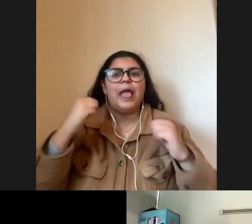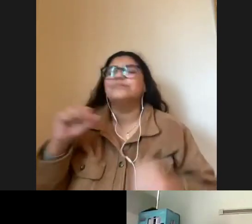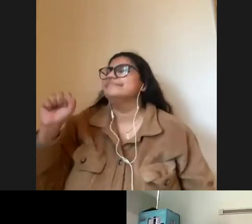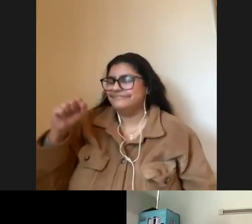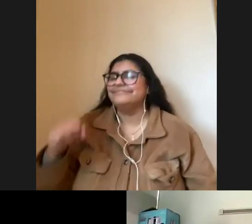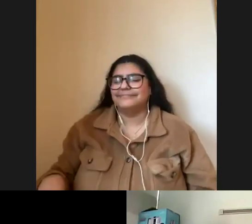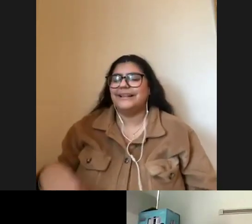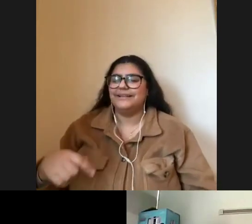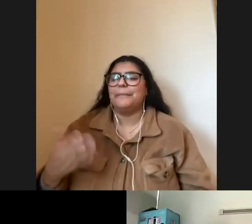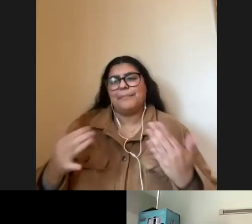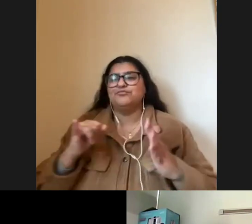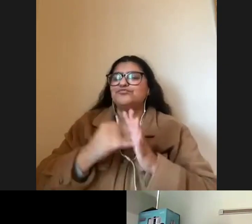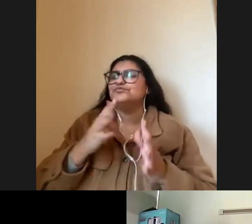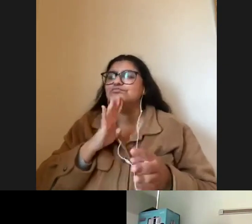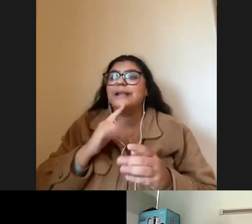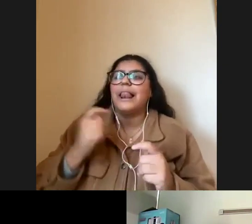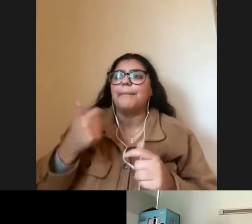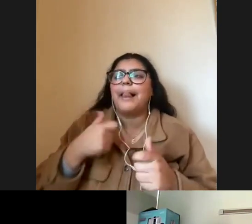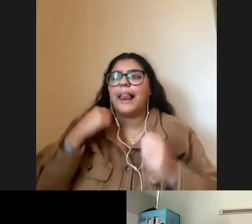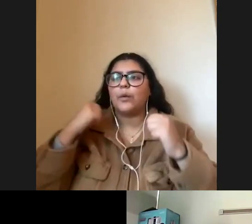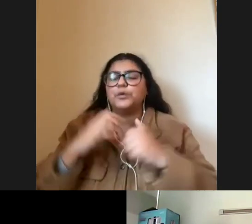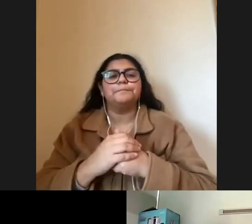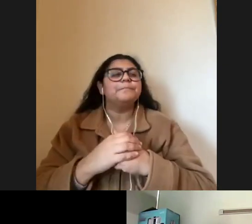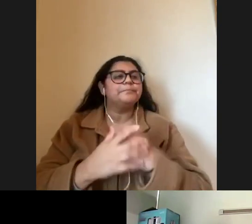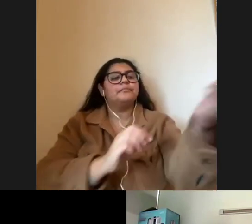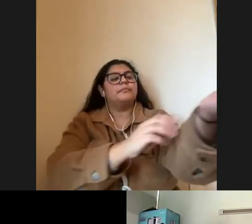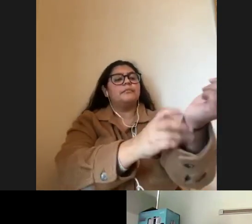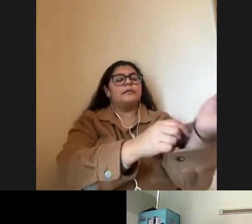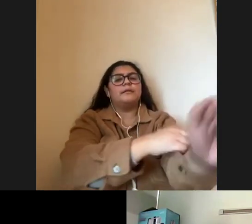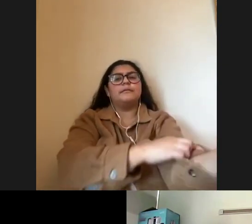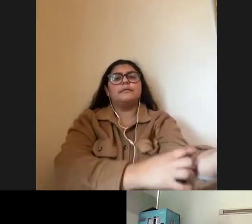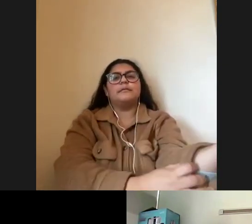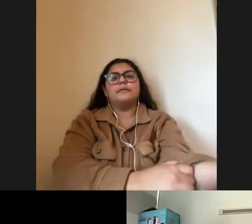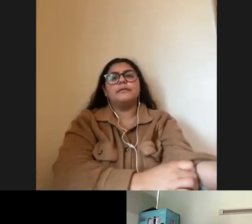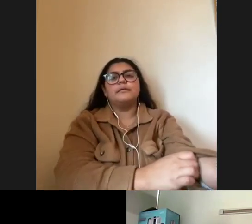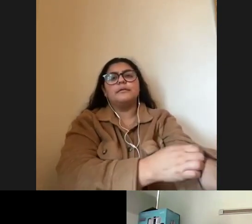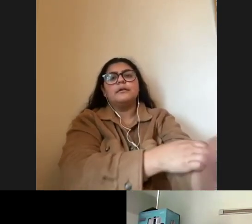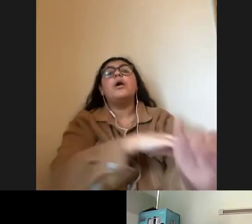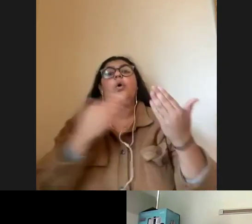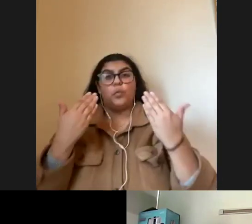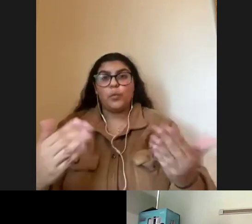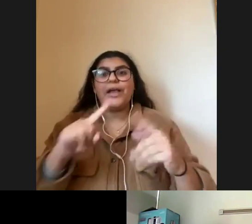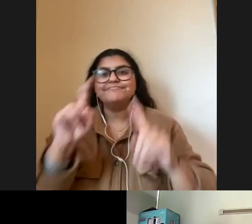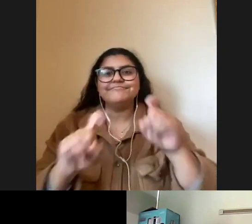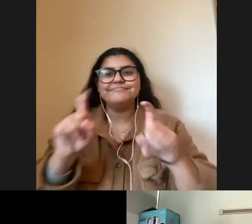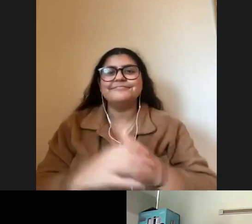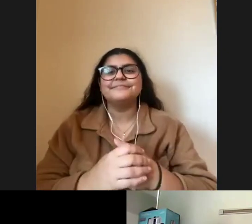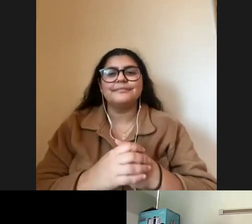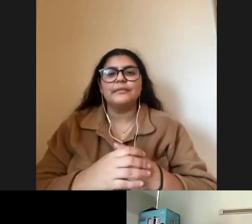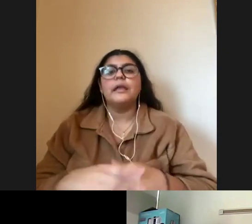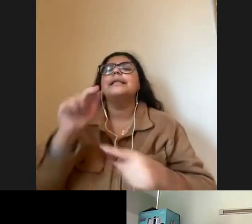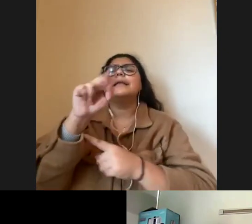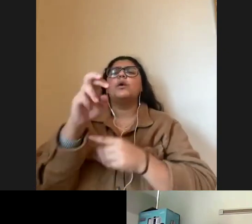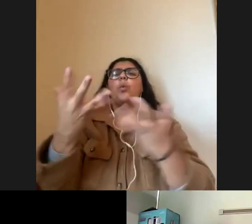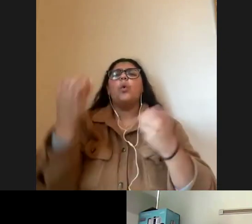Yeah. yeah. Cool. Sounds good. All right. So let's start asking questions. Tanner wants to know, do fish